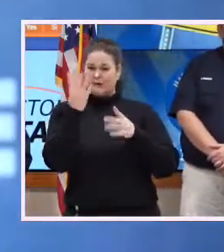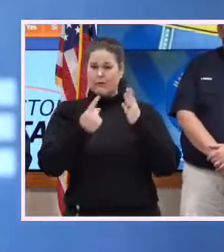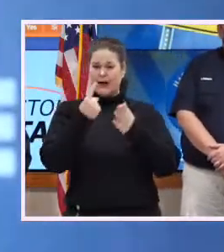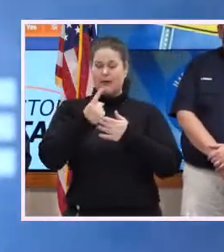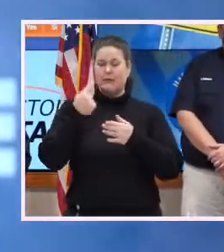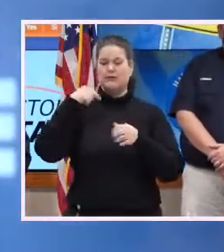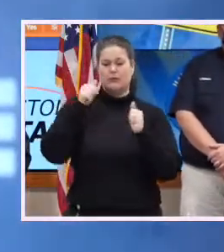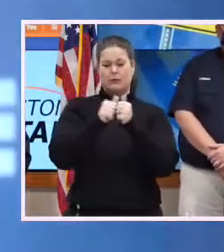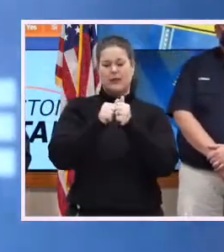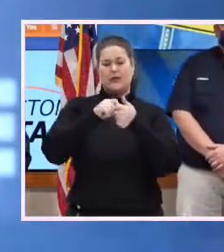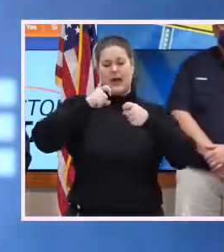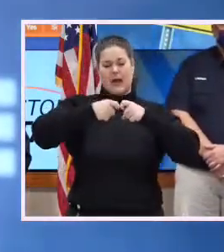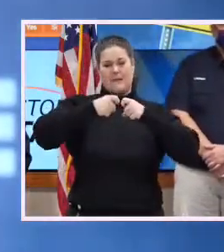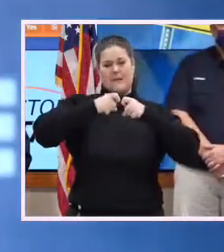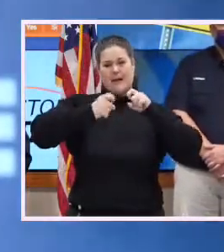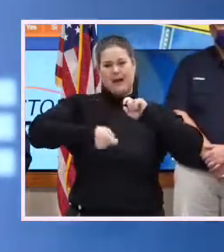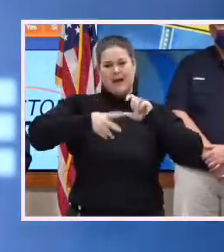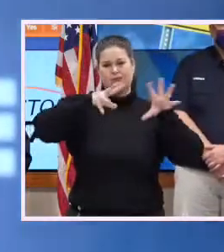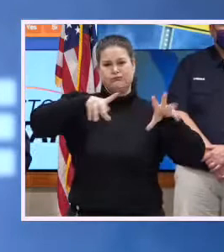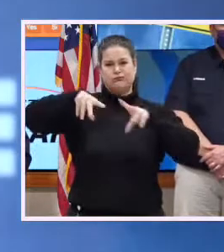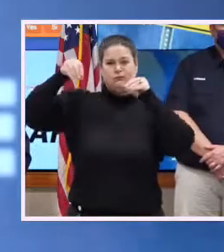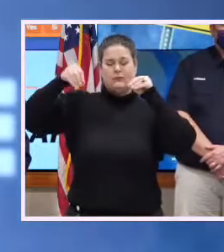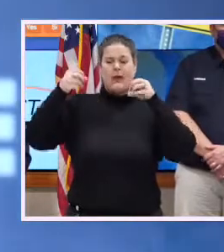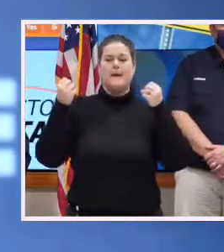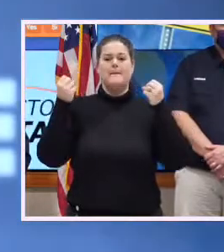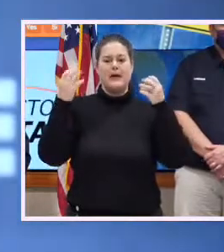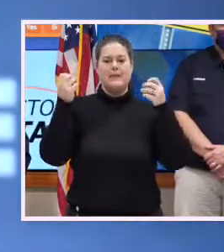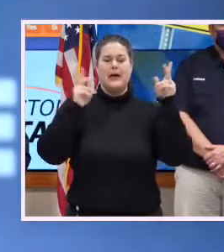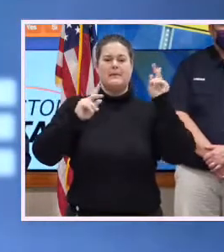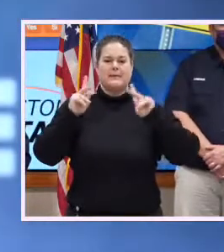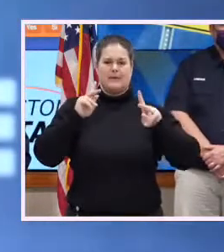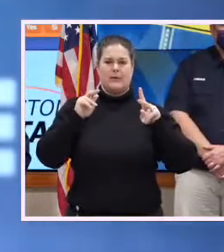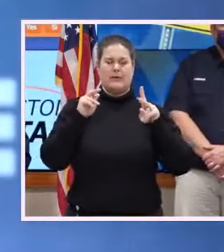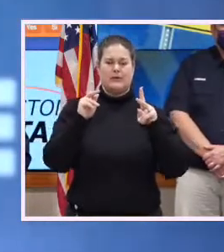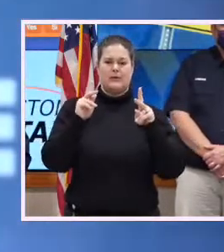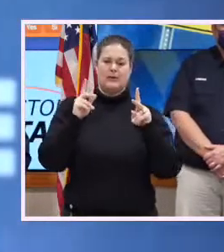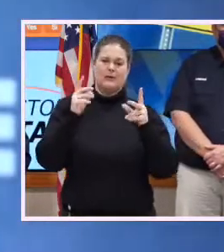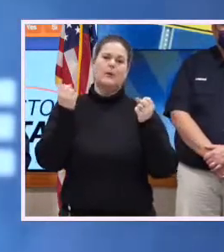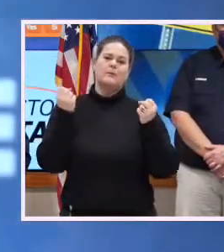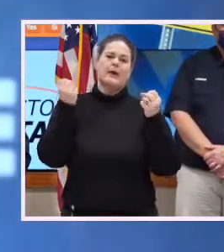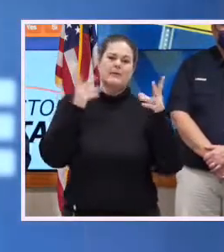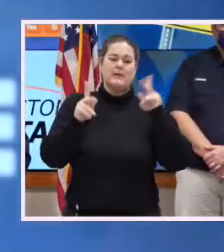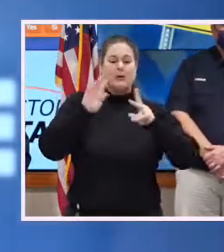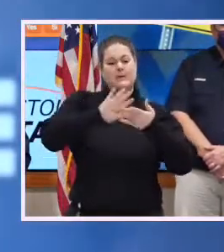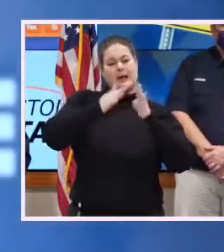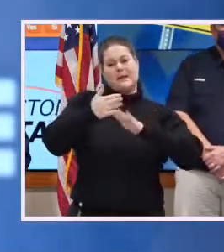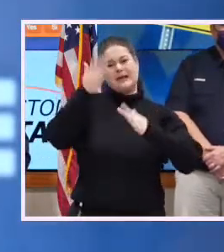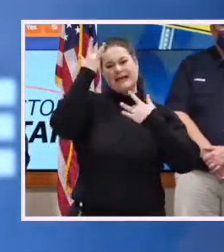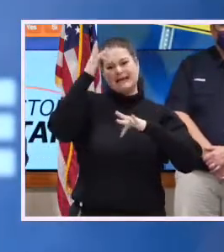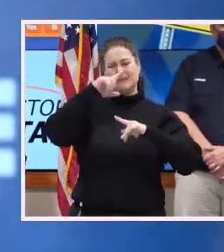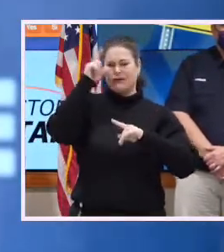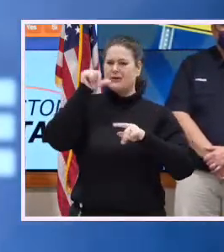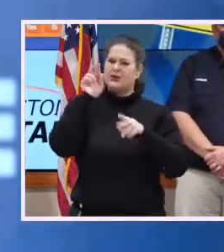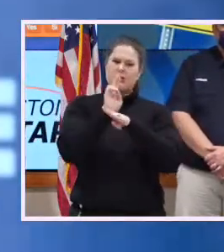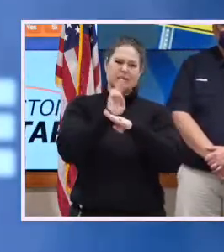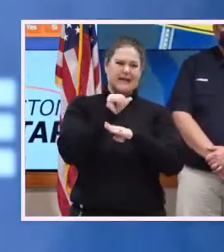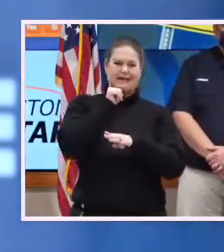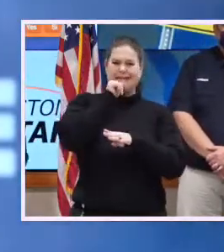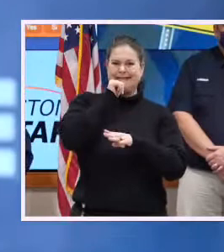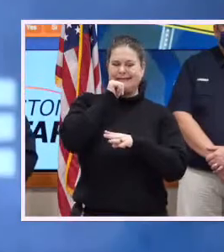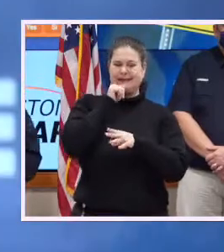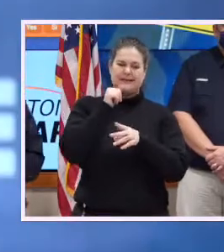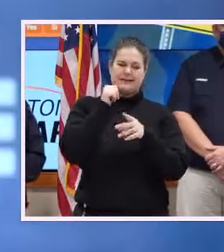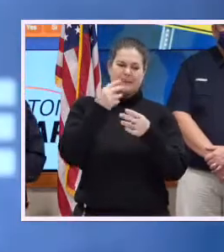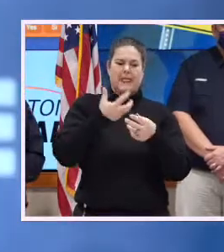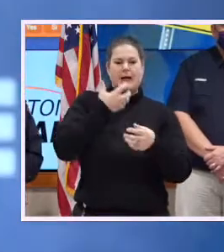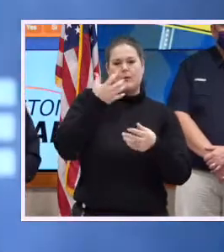outages is a striking increase in the number of cases related to improper heating sources. For example, we're seeing carbon